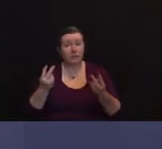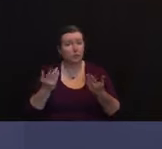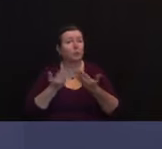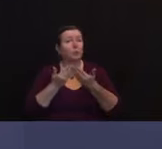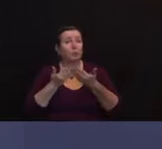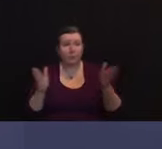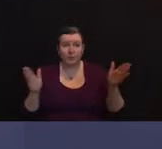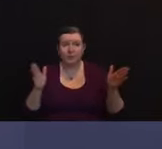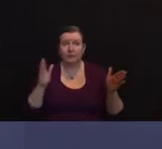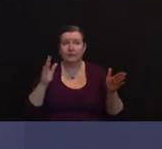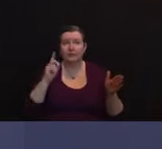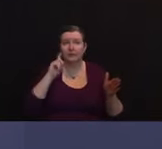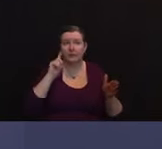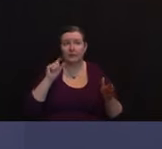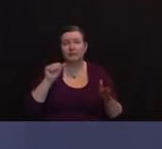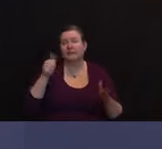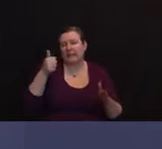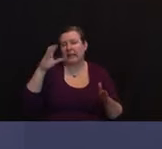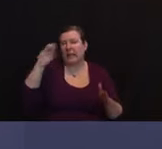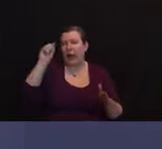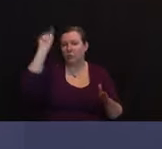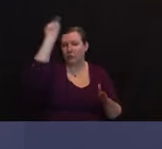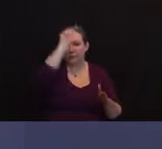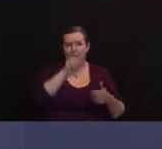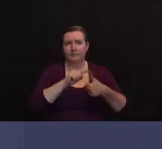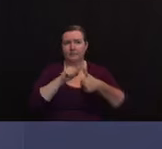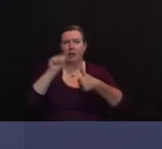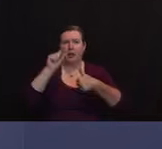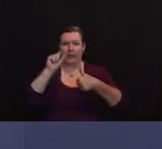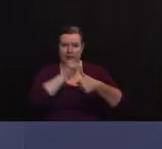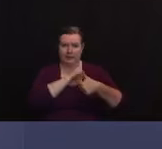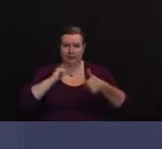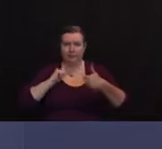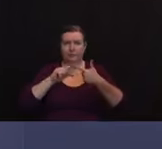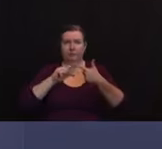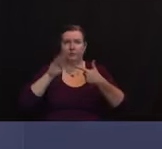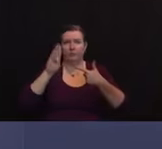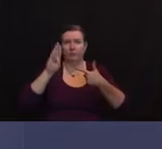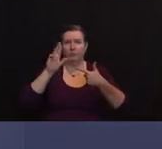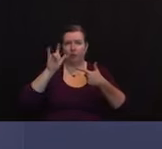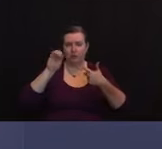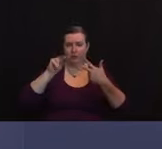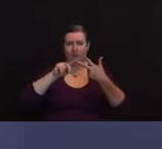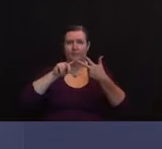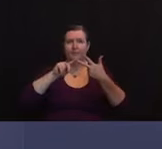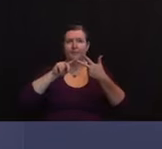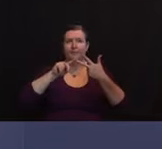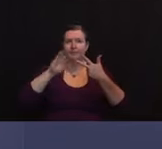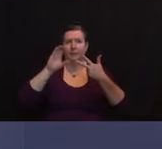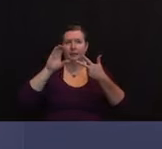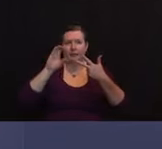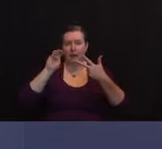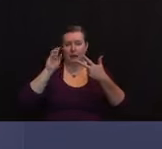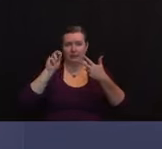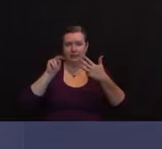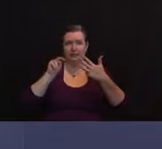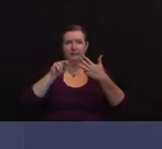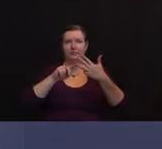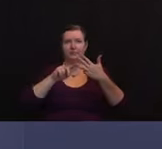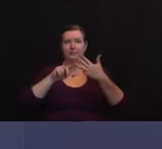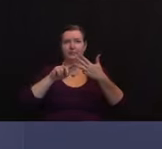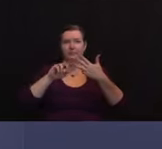department's requirements. Those counties are Atlantic, Burlington, Camden, Cape May,